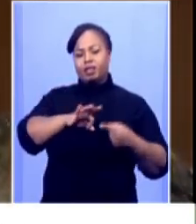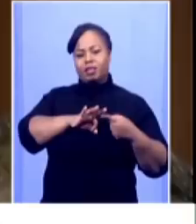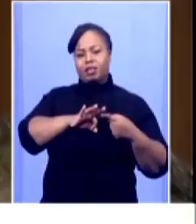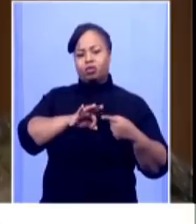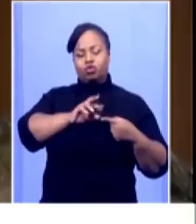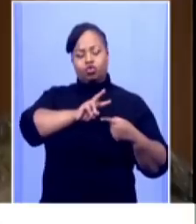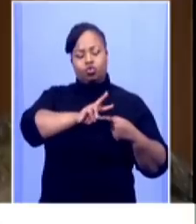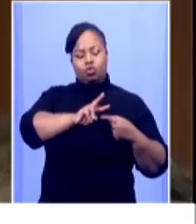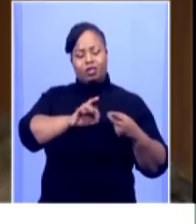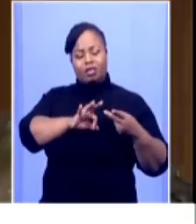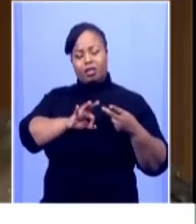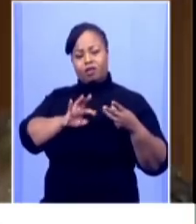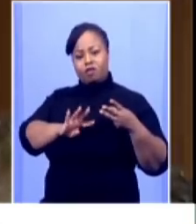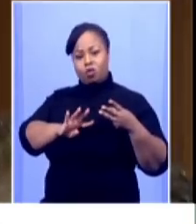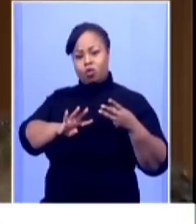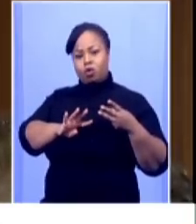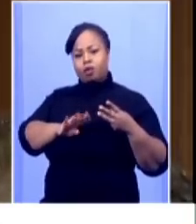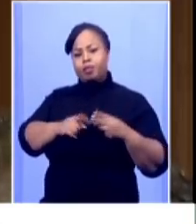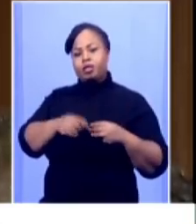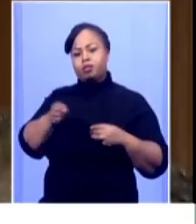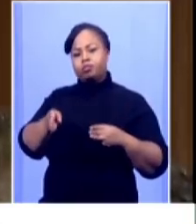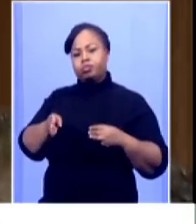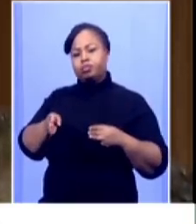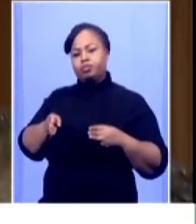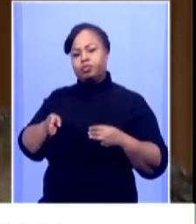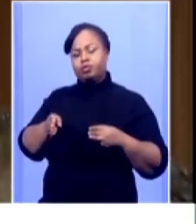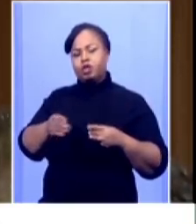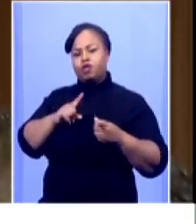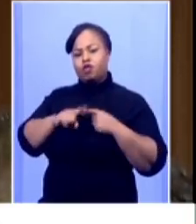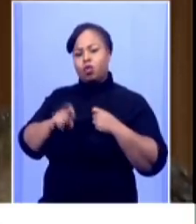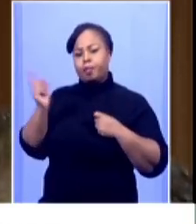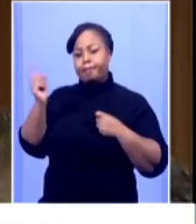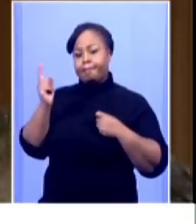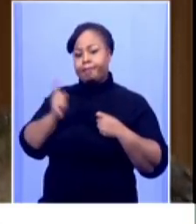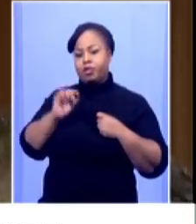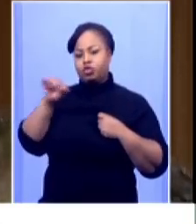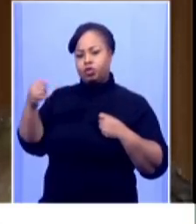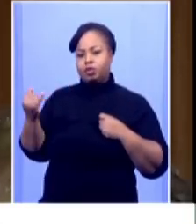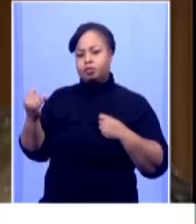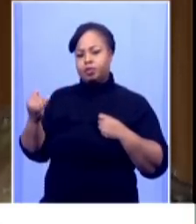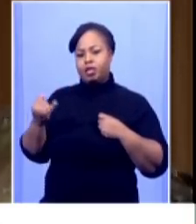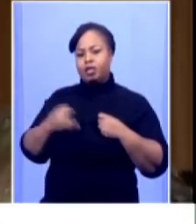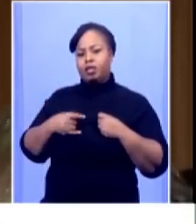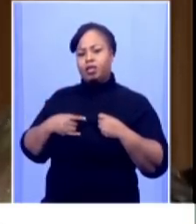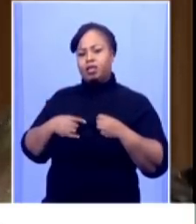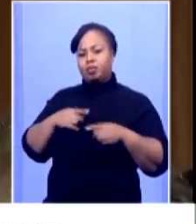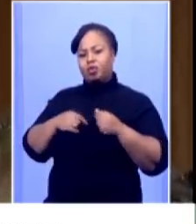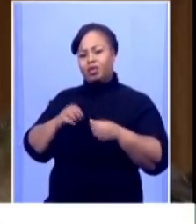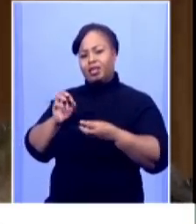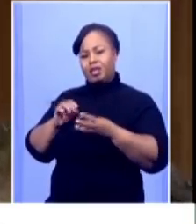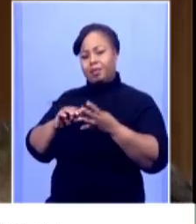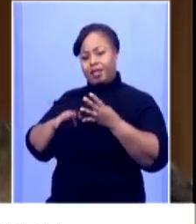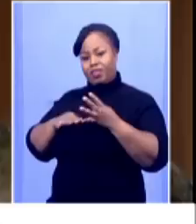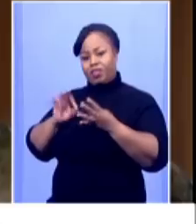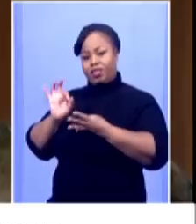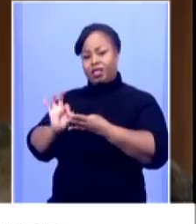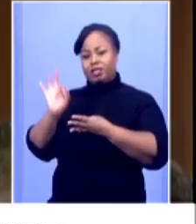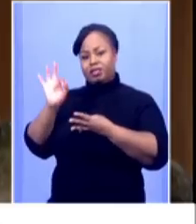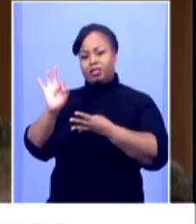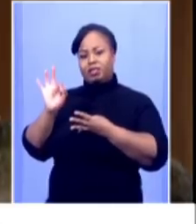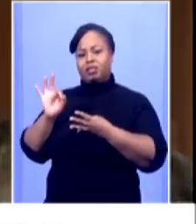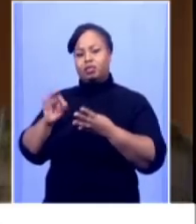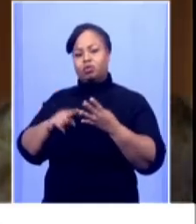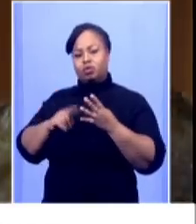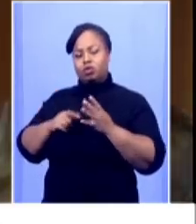our attorneys, VDK attorneys from Johannesburg. In relation to accused number 13, I have the same junior with the attorneys,